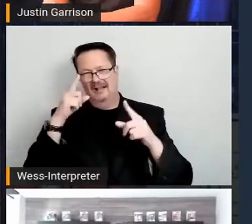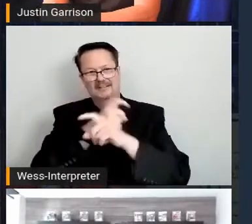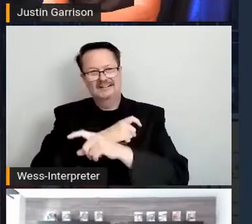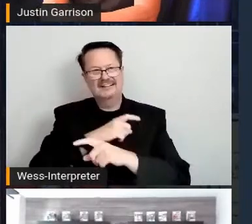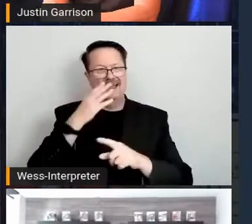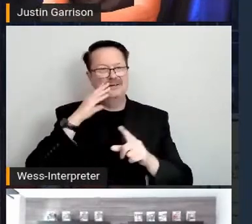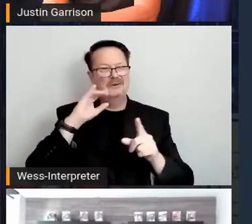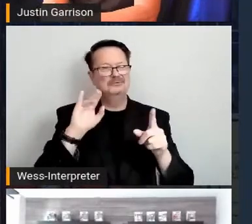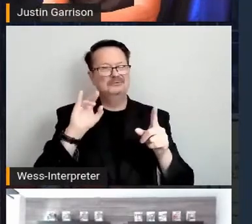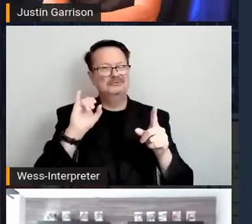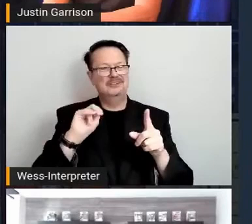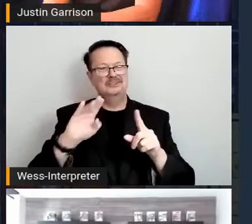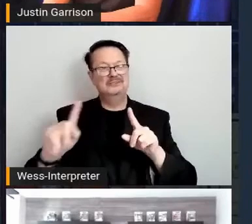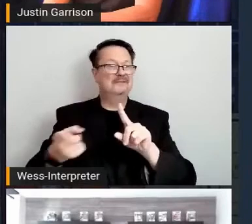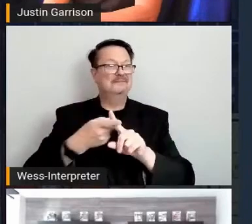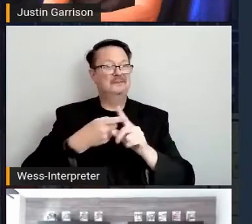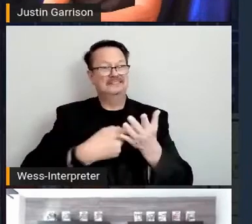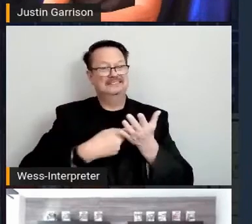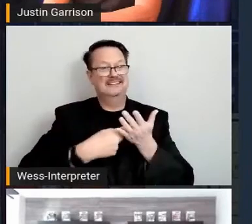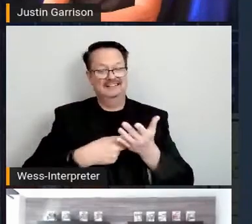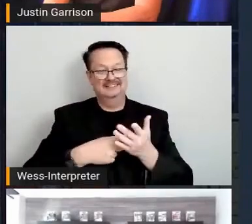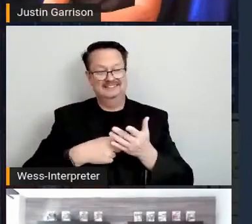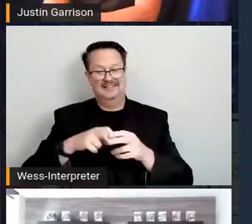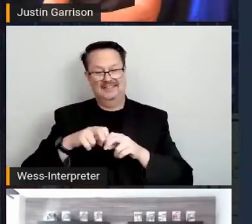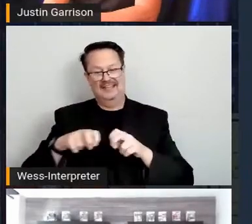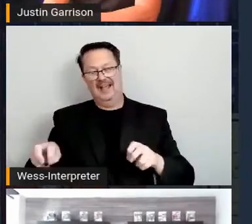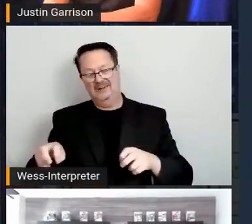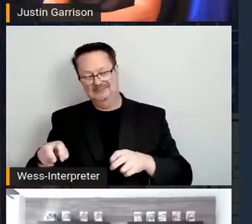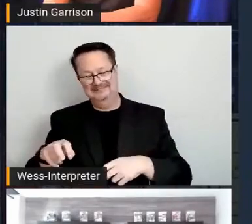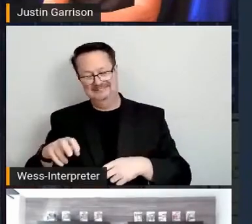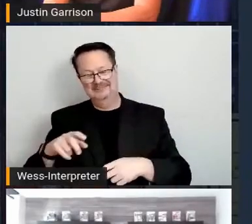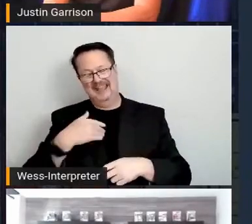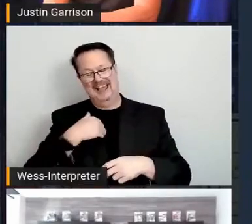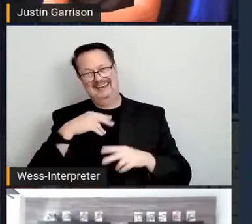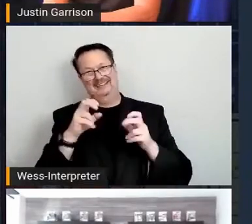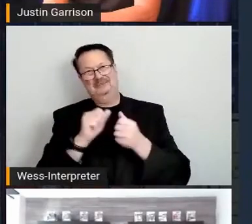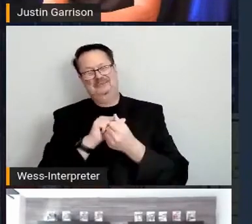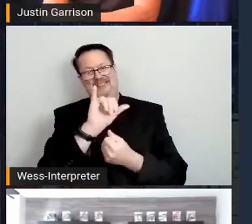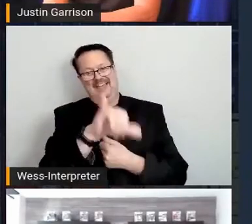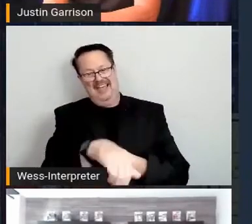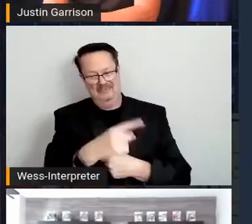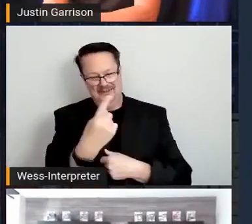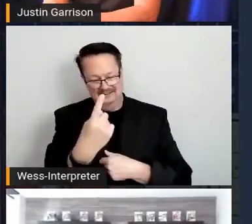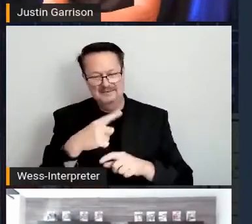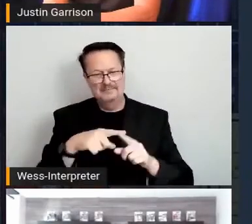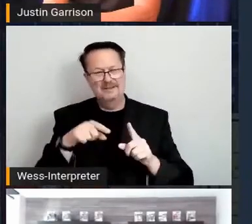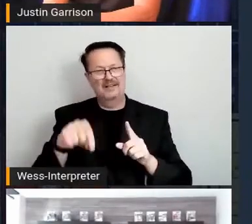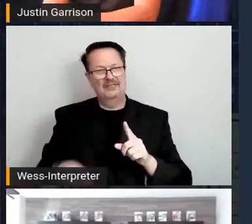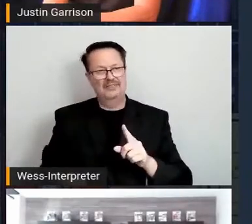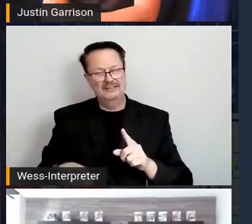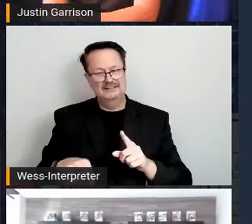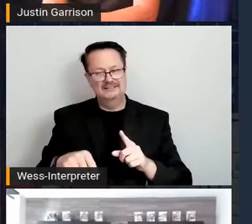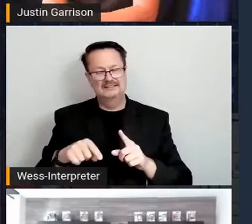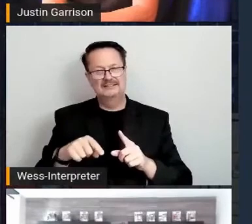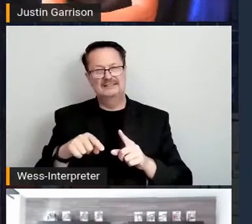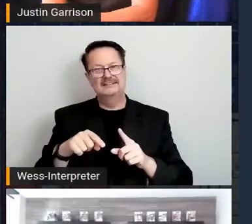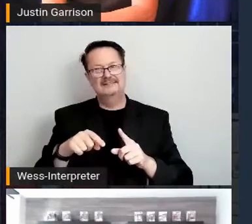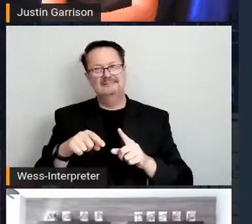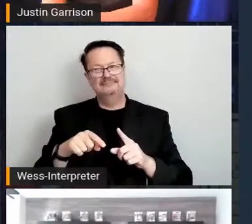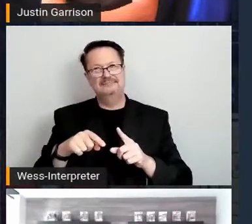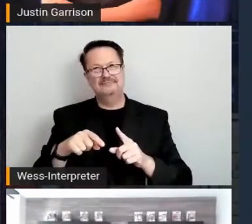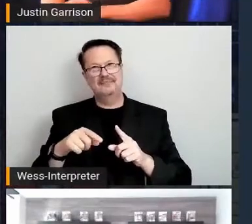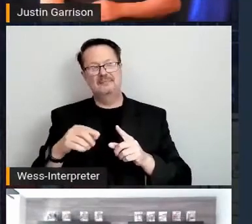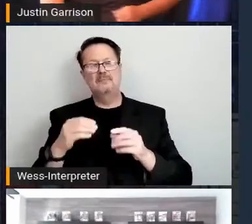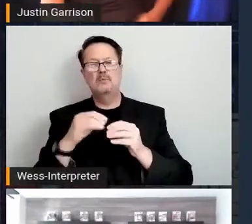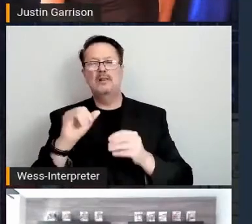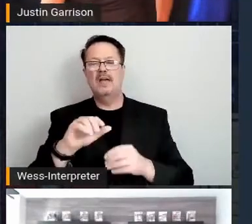containers on the couch, like we had an issue with that one. But yeah, this is a stumbling point where it's much more like Android when